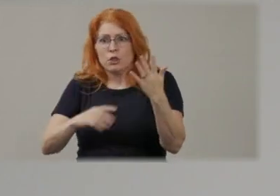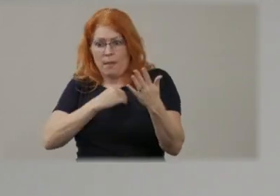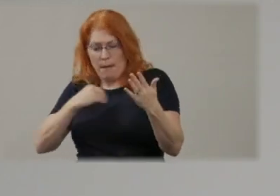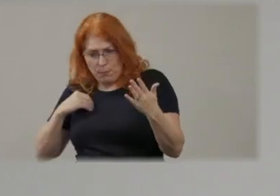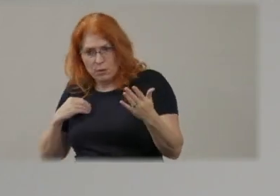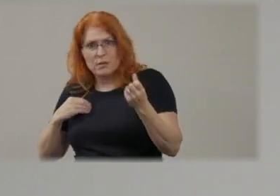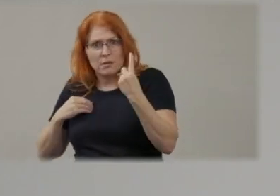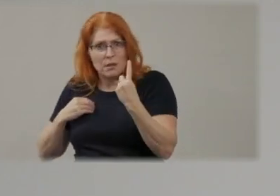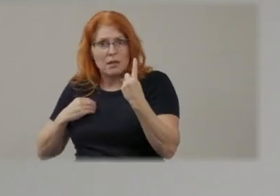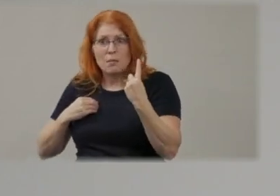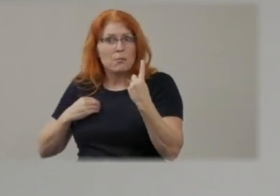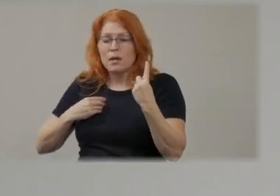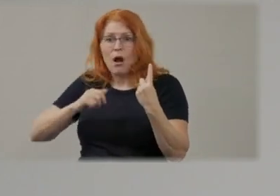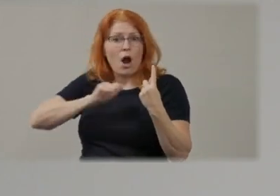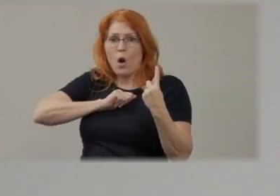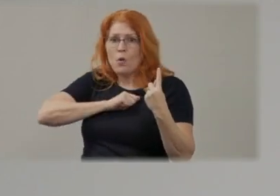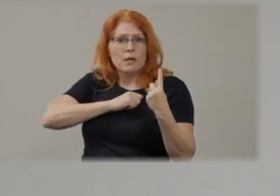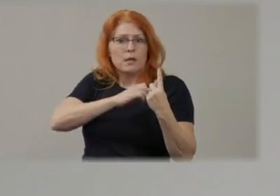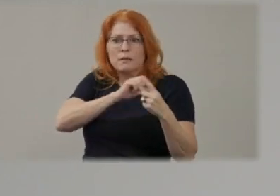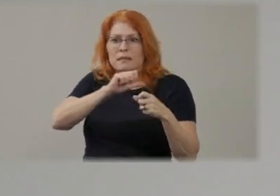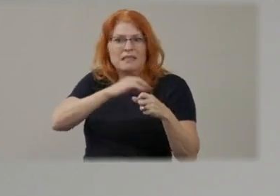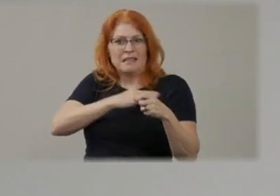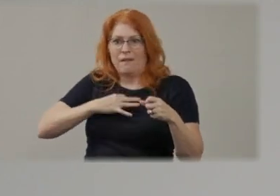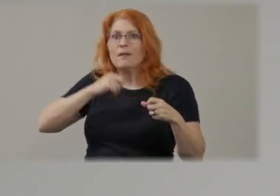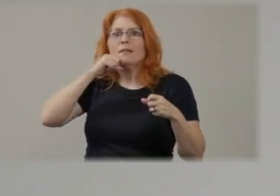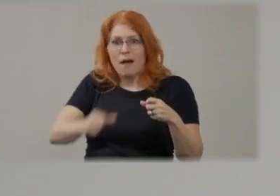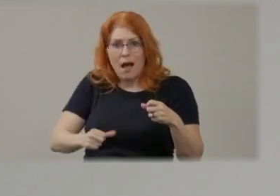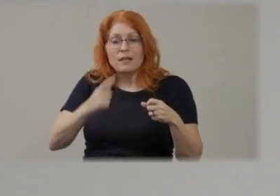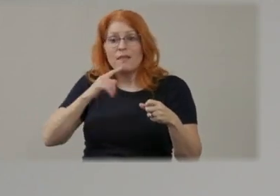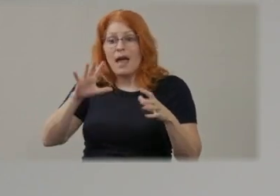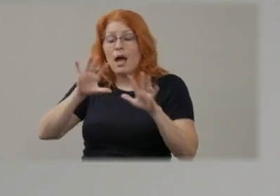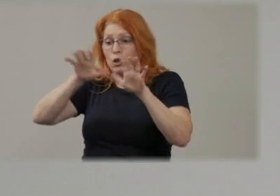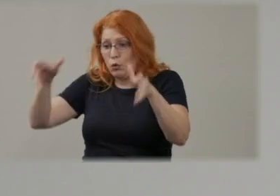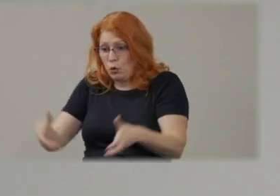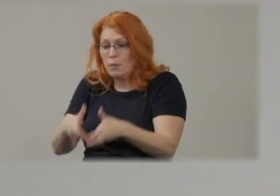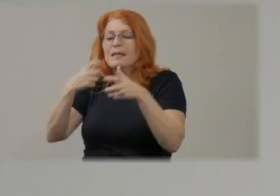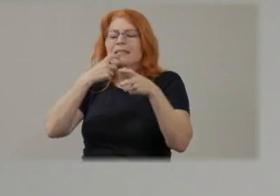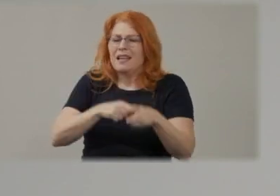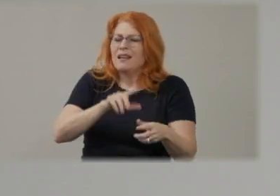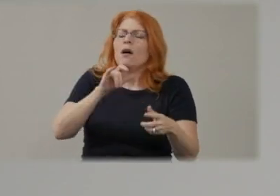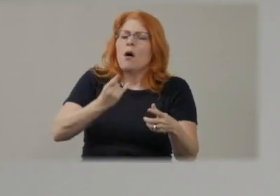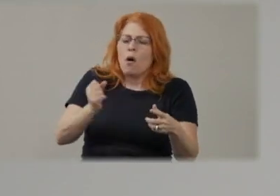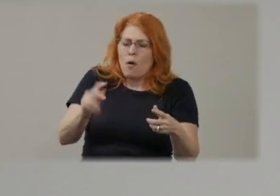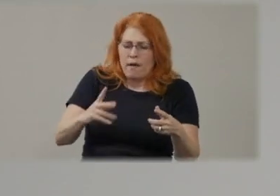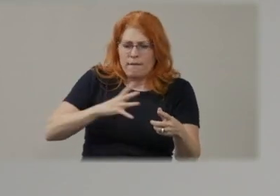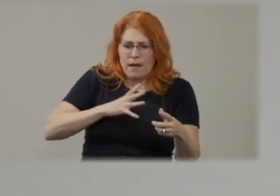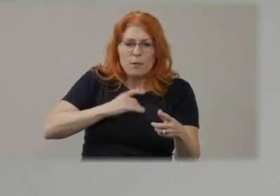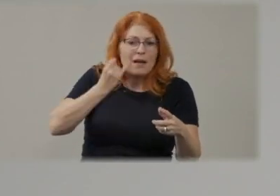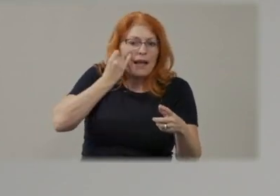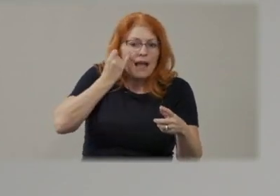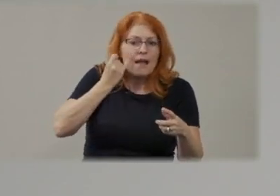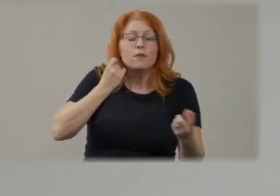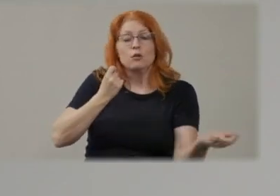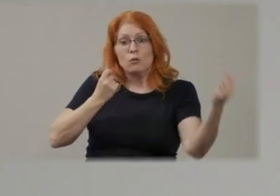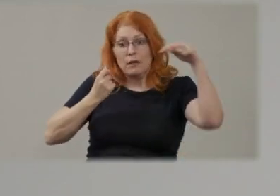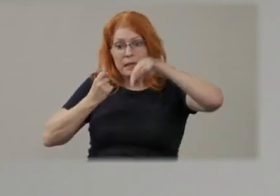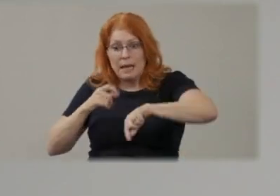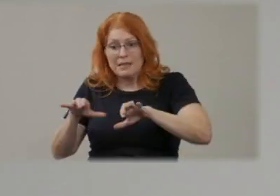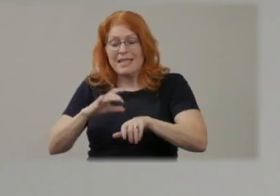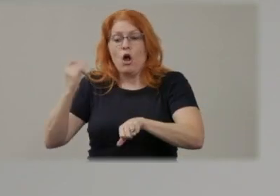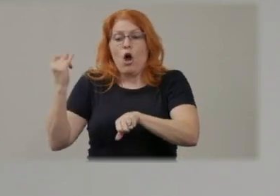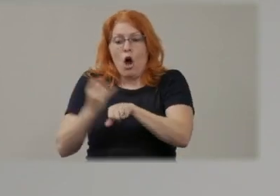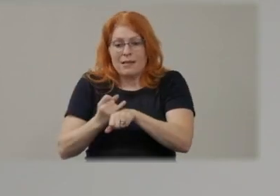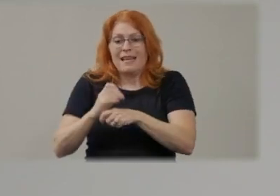members, but yet not to our own employees. And so we took that group and we said, what if you came and did an